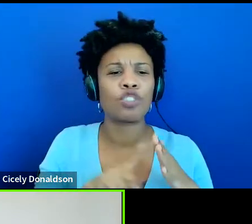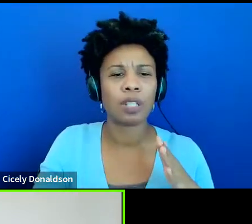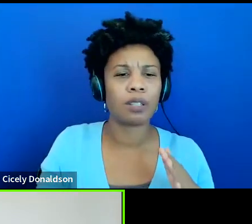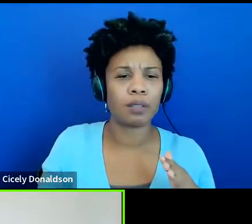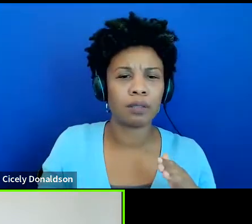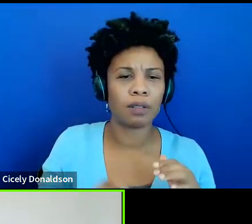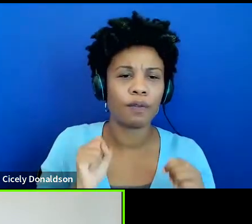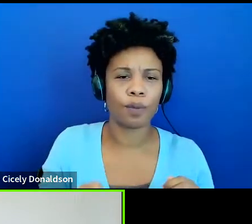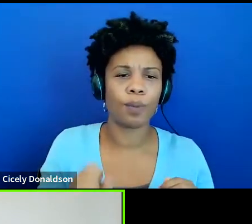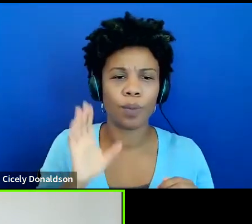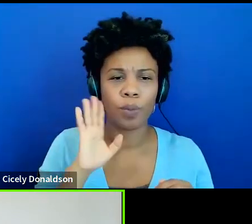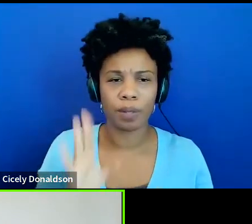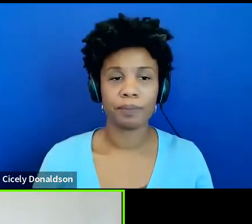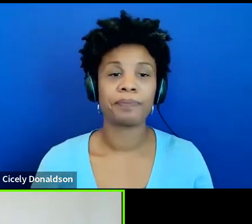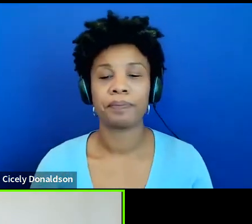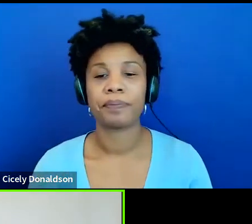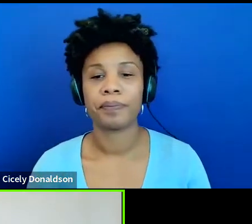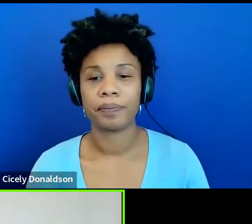that.